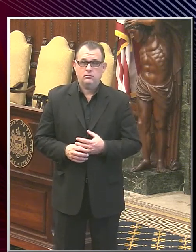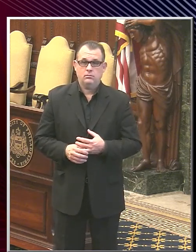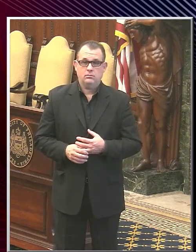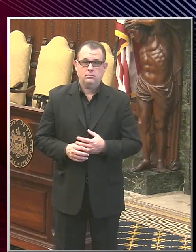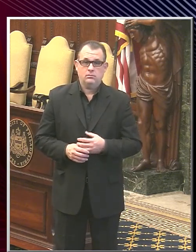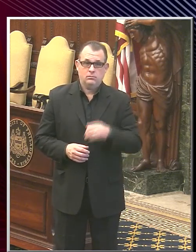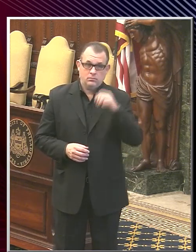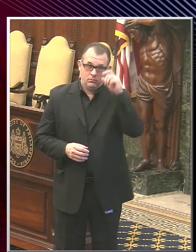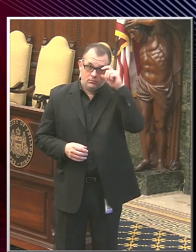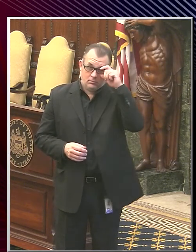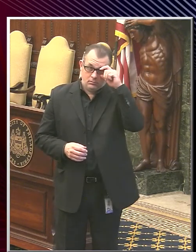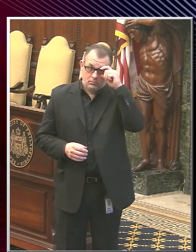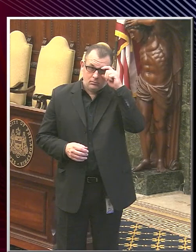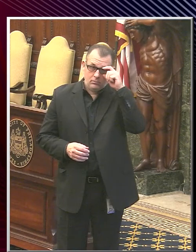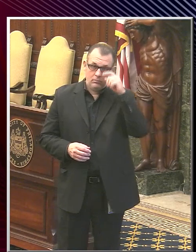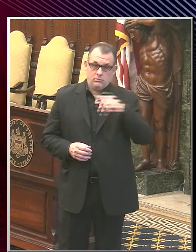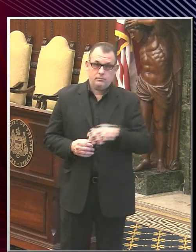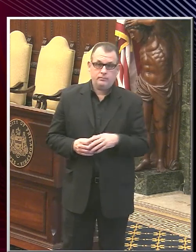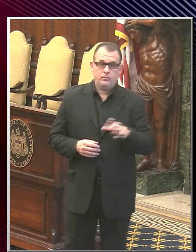Mike Dunn, you there?